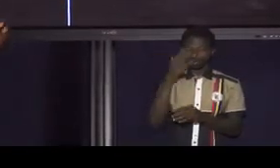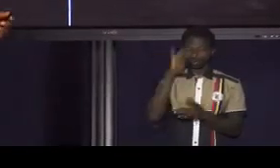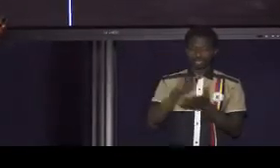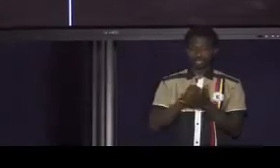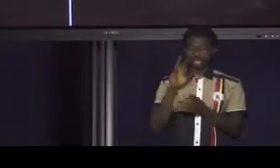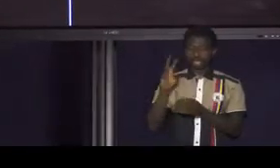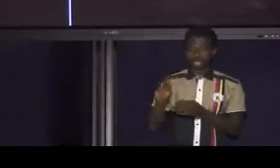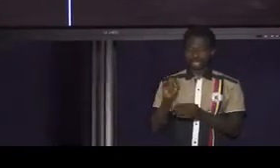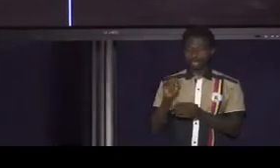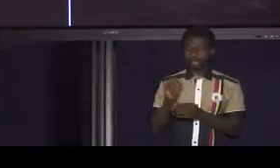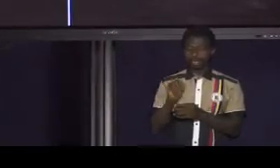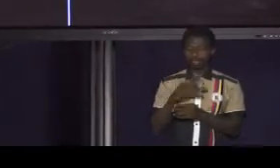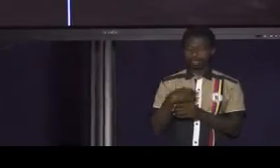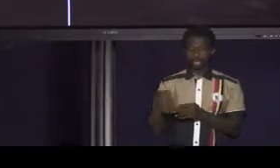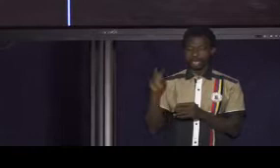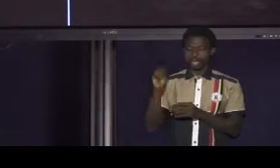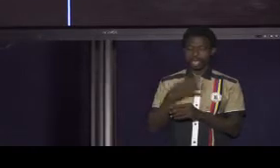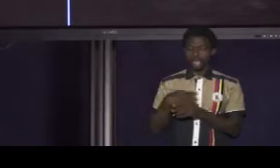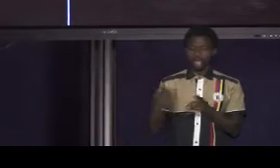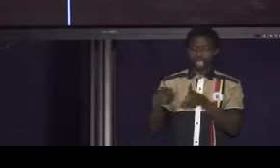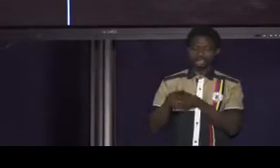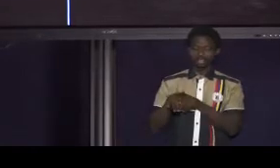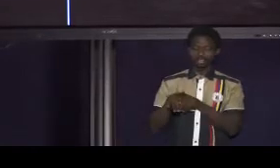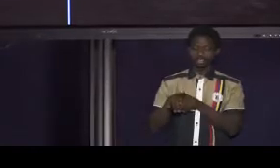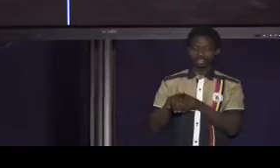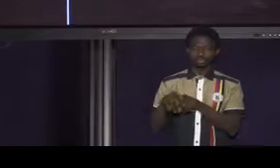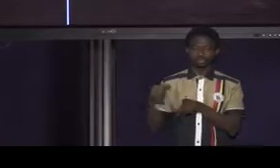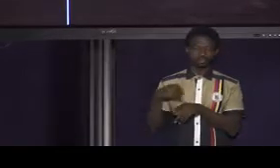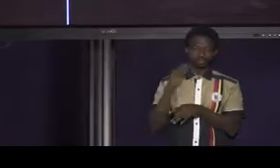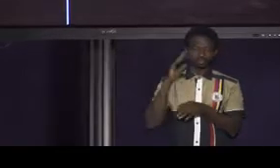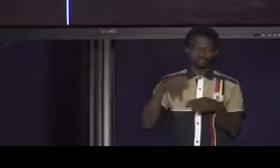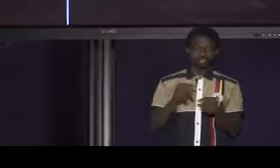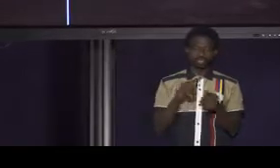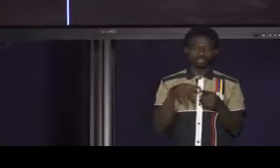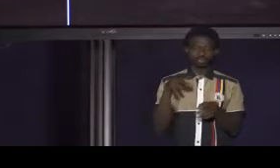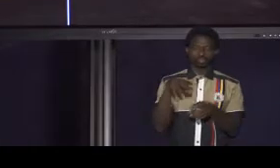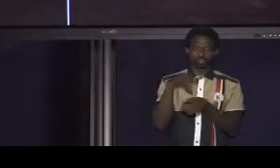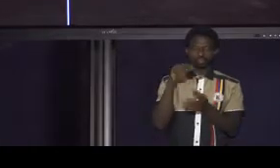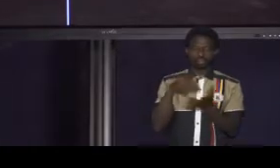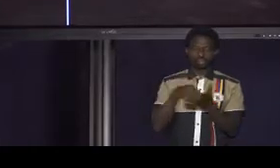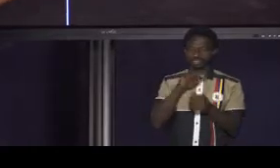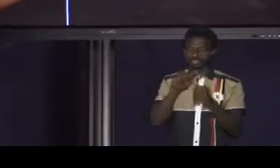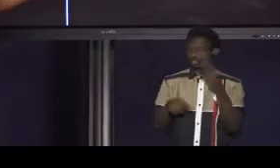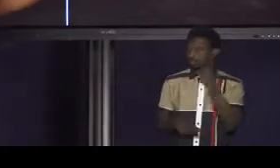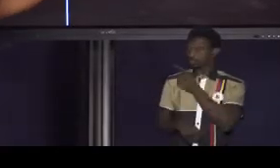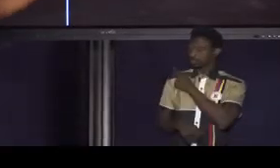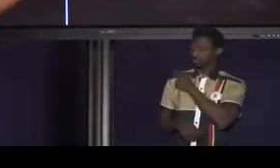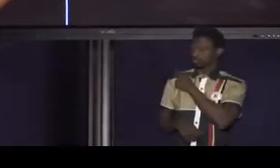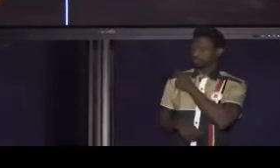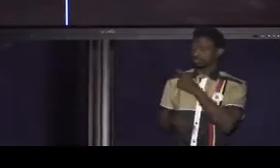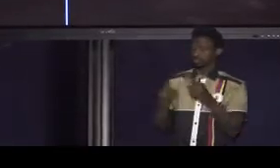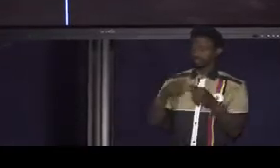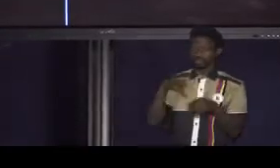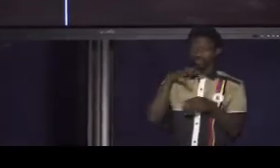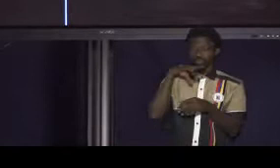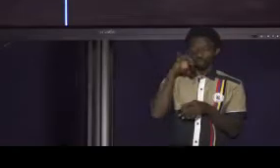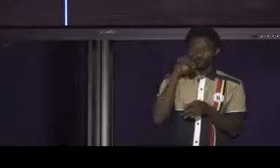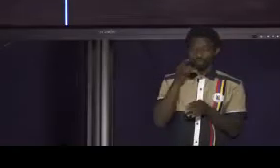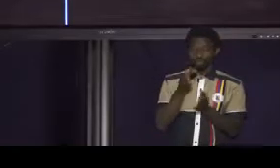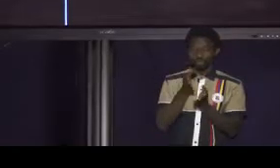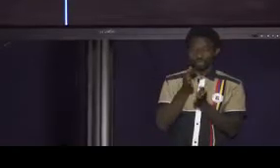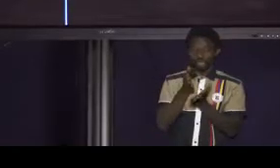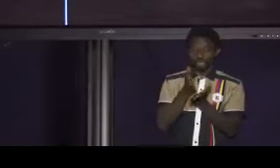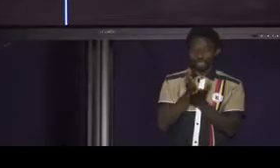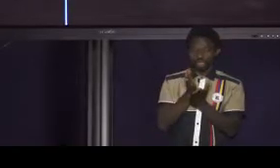same thing. So we will try to find this angle. The plan is to find the straight line angles